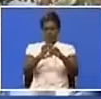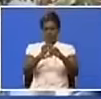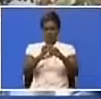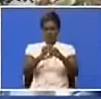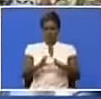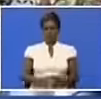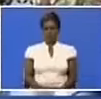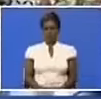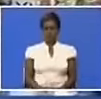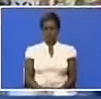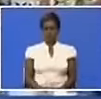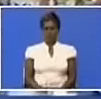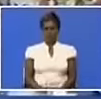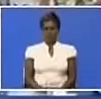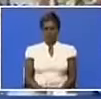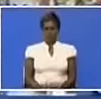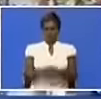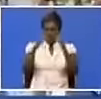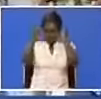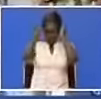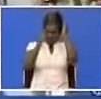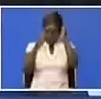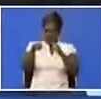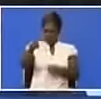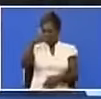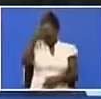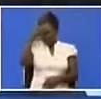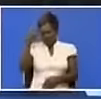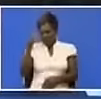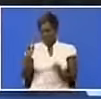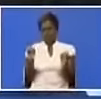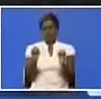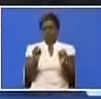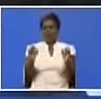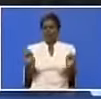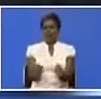Somalia. One that the forces here swear will never happen again as the